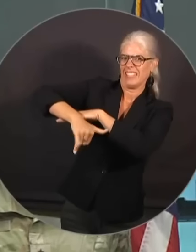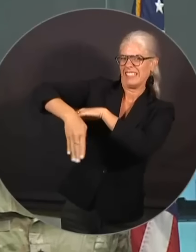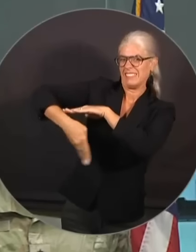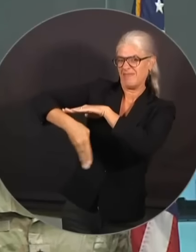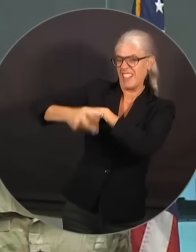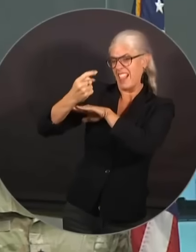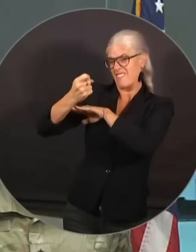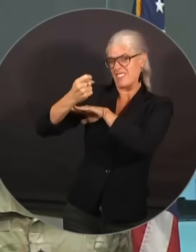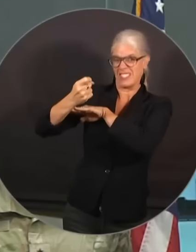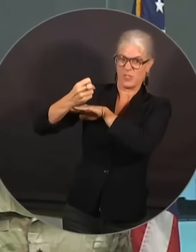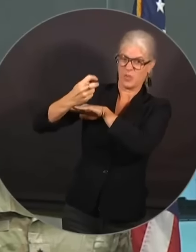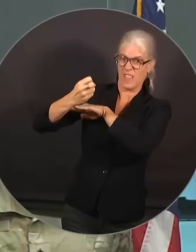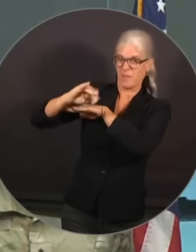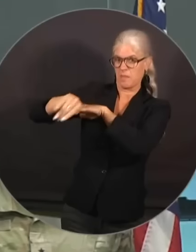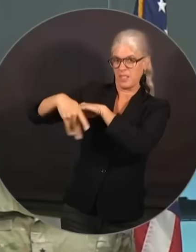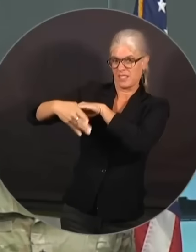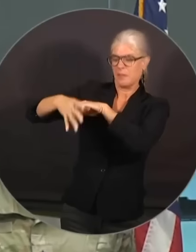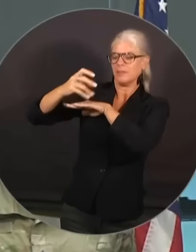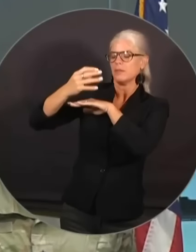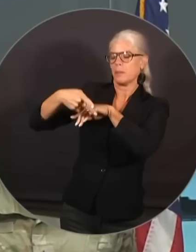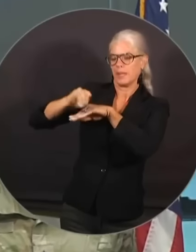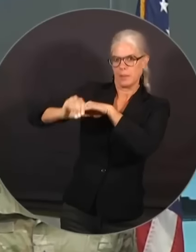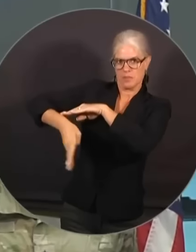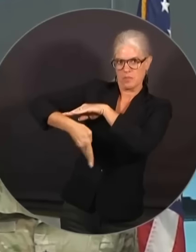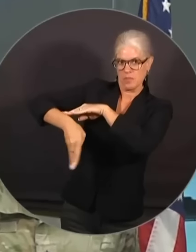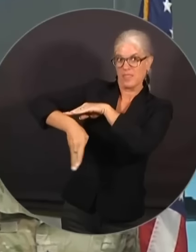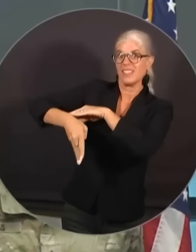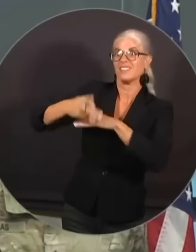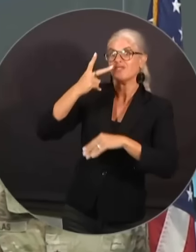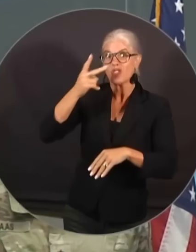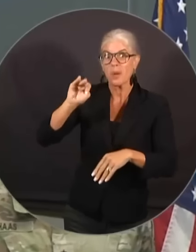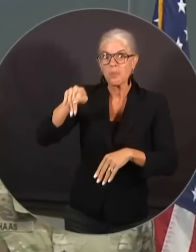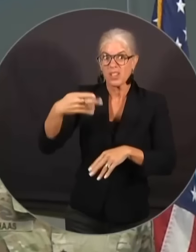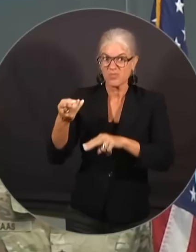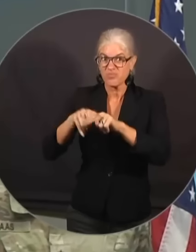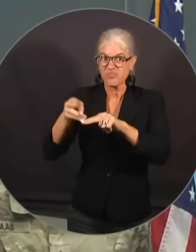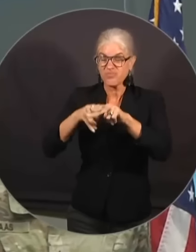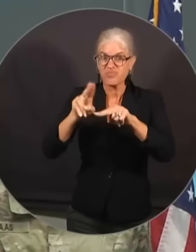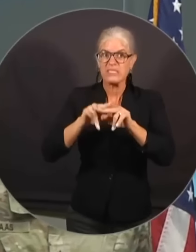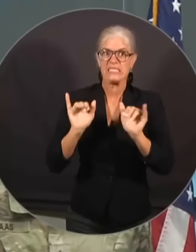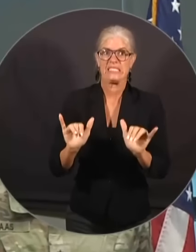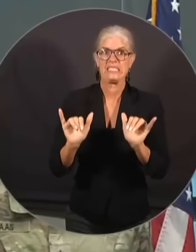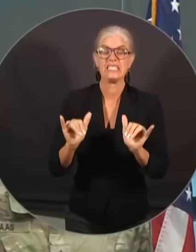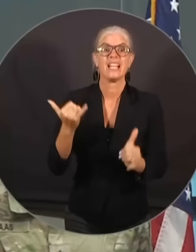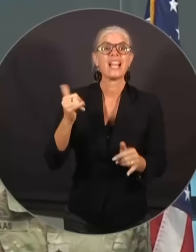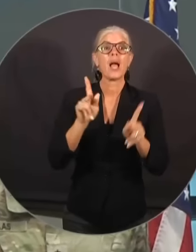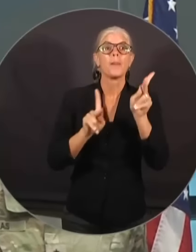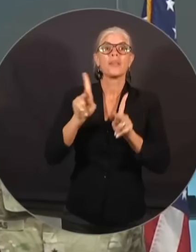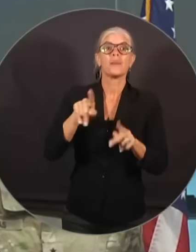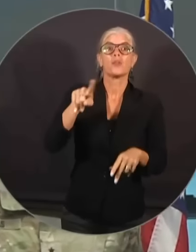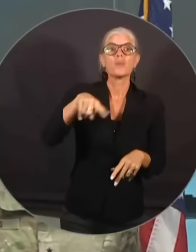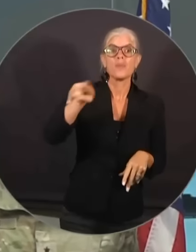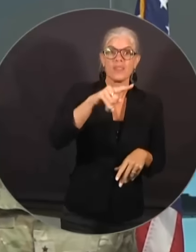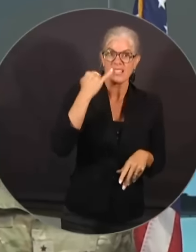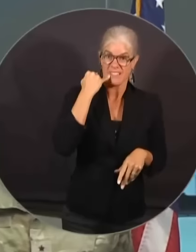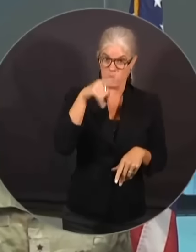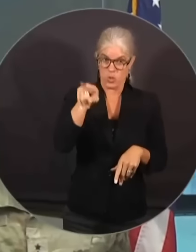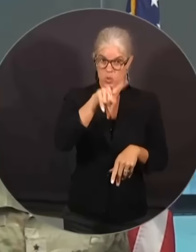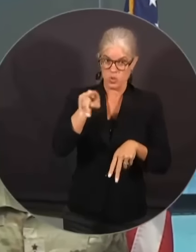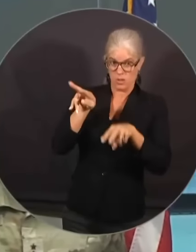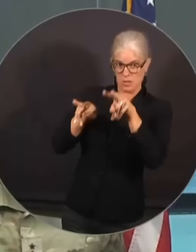starting to move quickly, but for people that are particularly, if you're looking at where this is now expected to